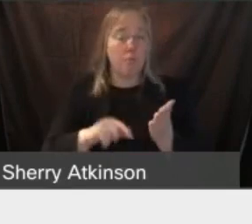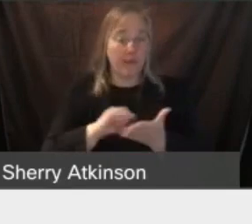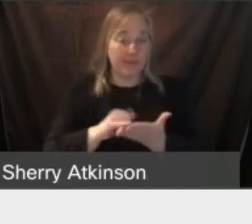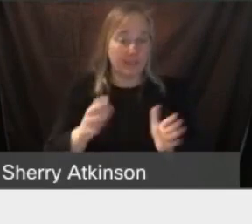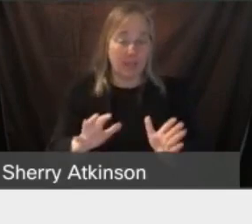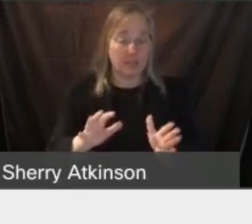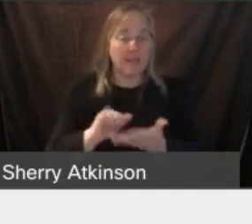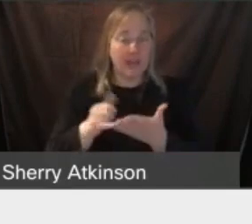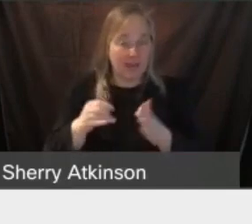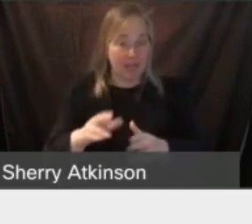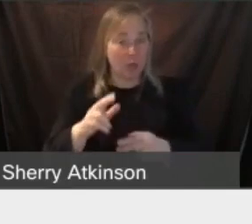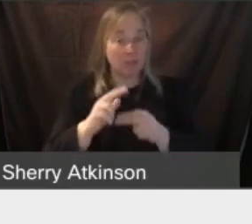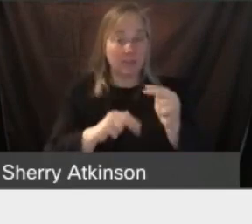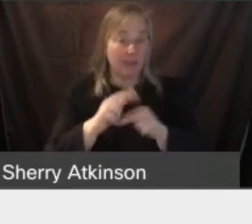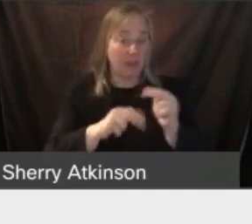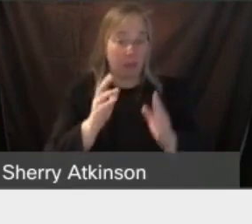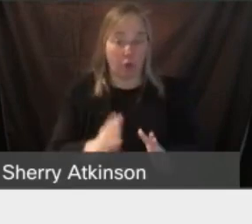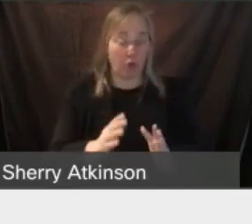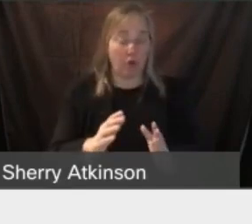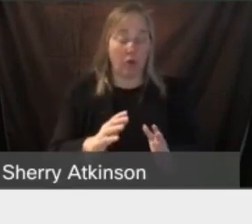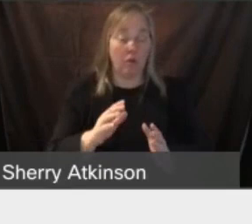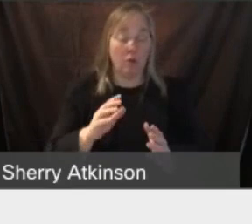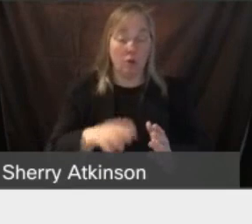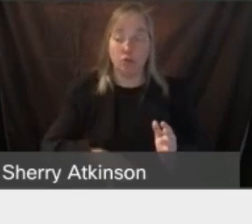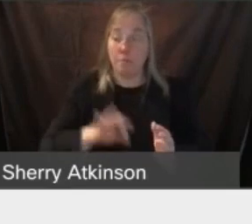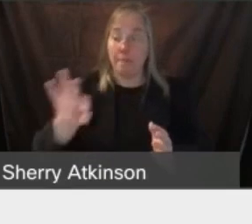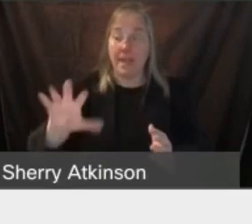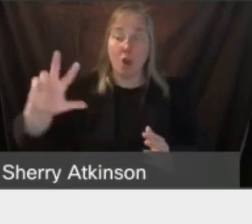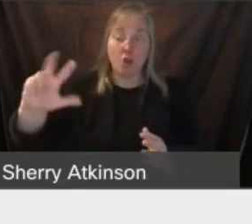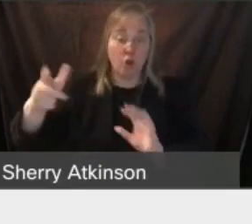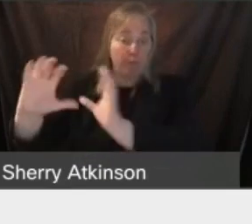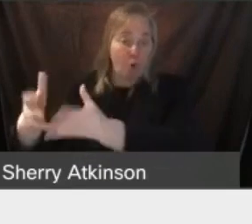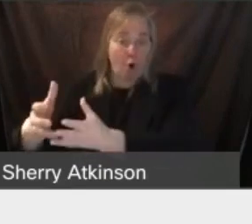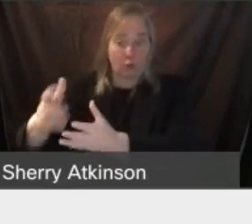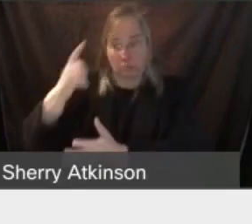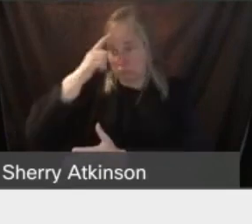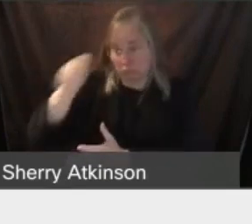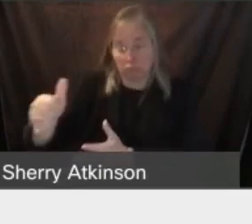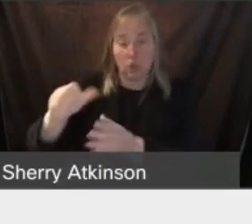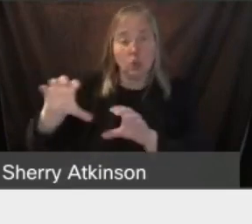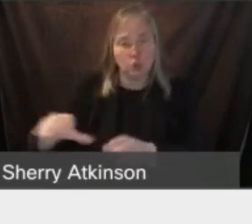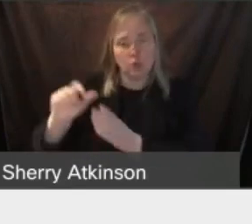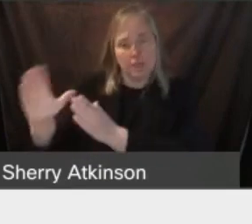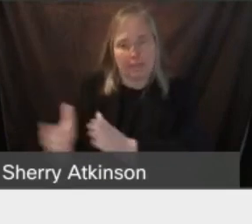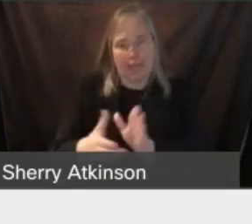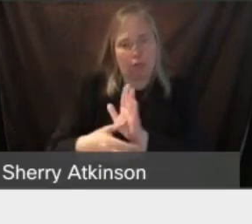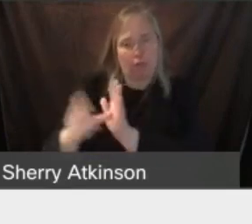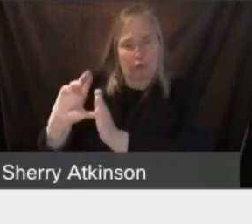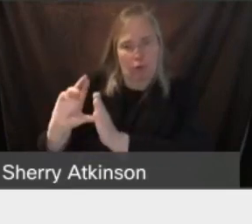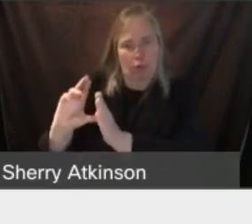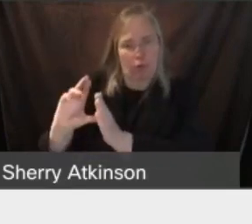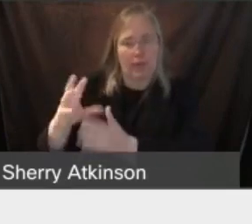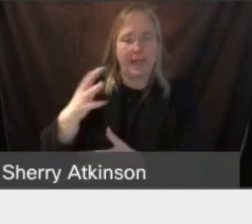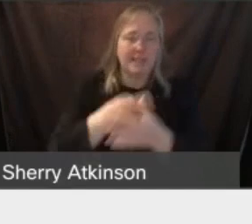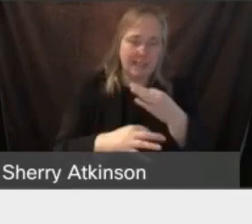the developer to pay a third party to do the plan review rather than waiting